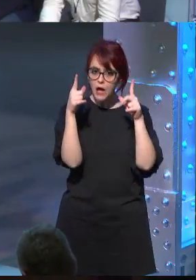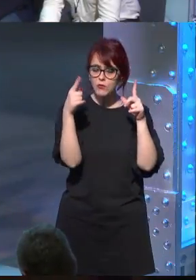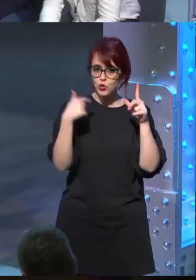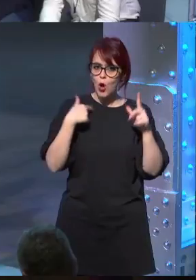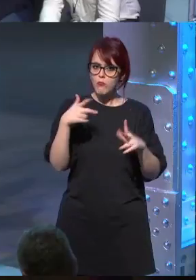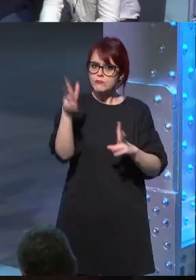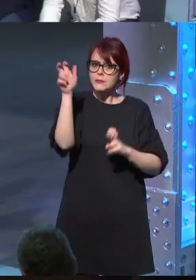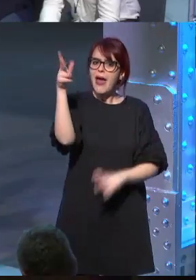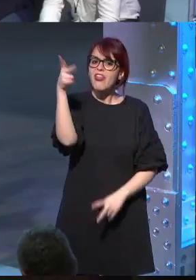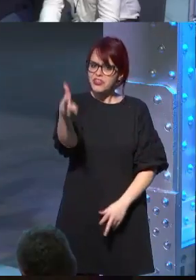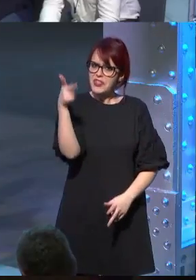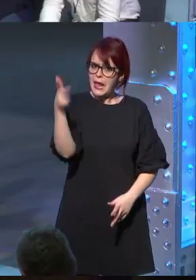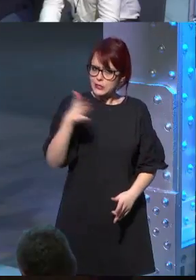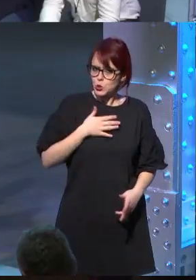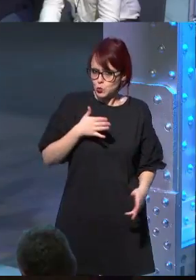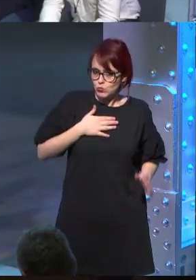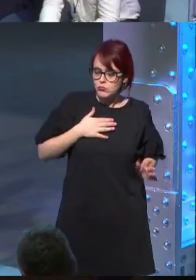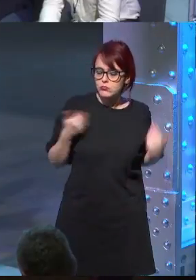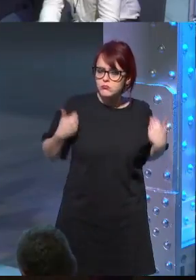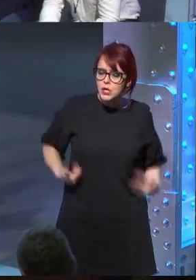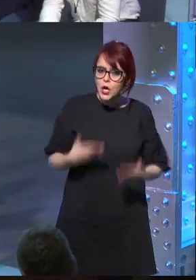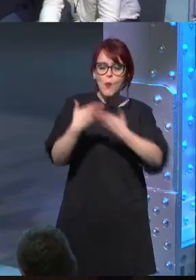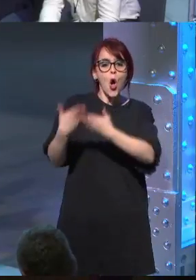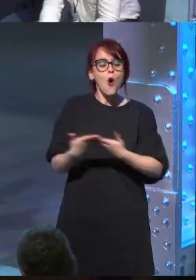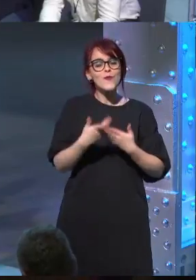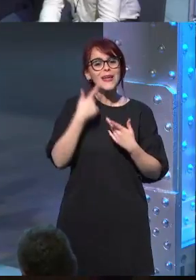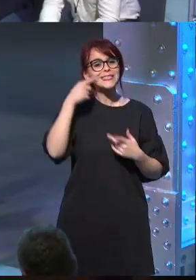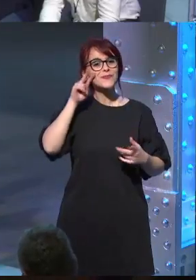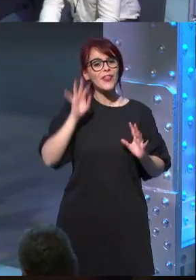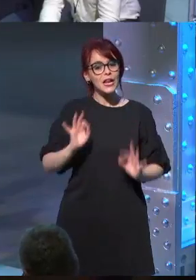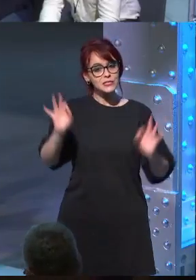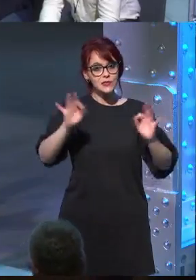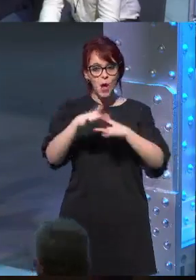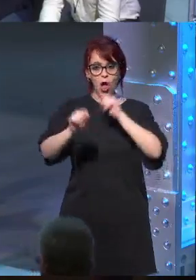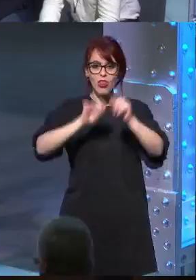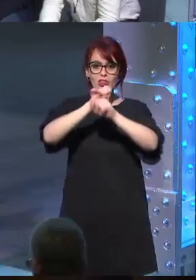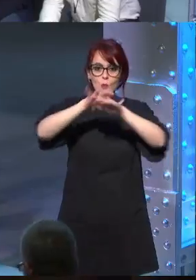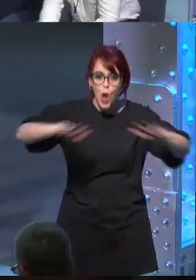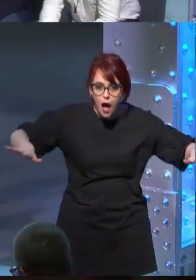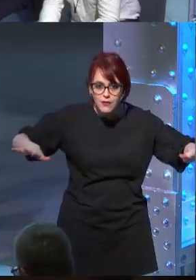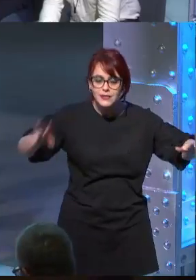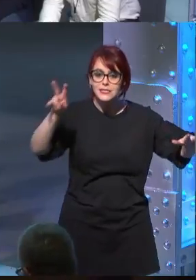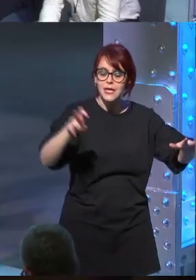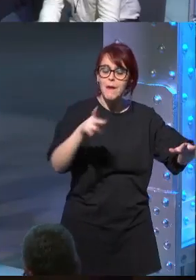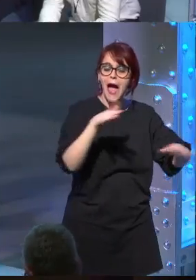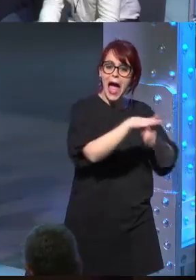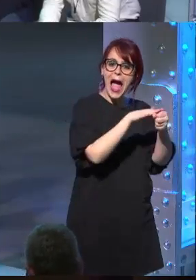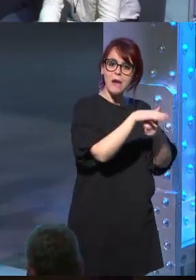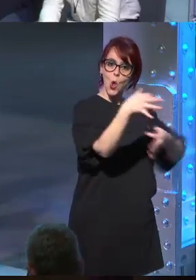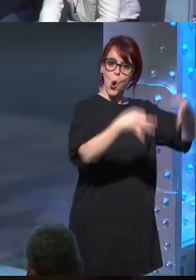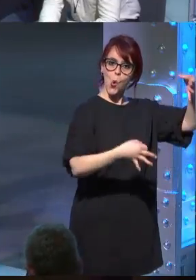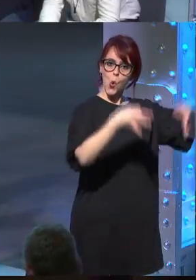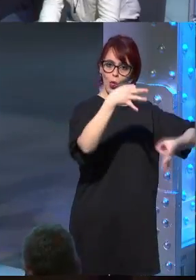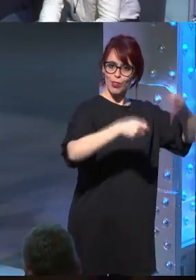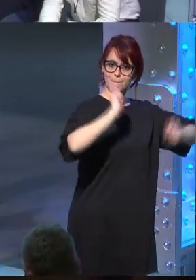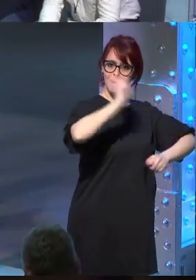this because I realize I come from the legal field, and I'm specialized